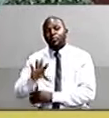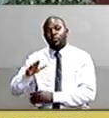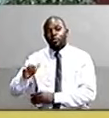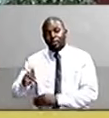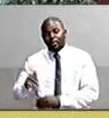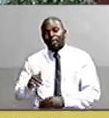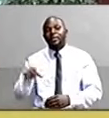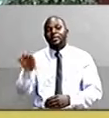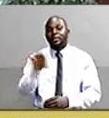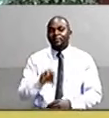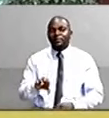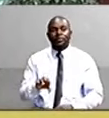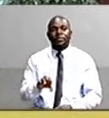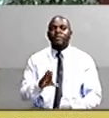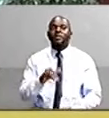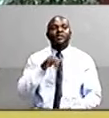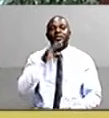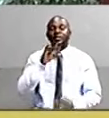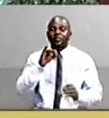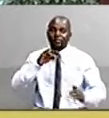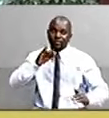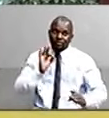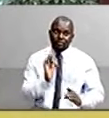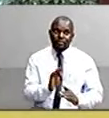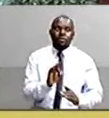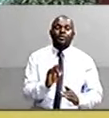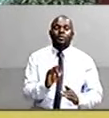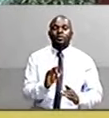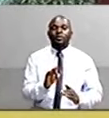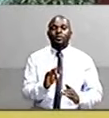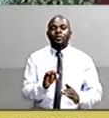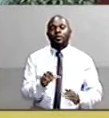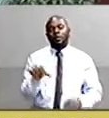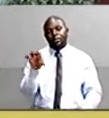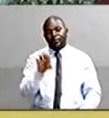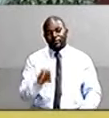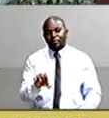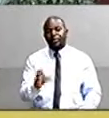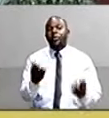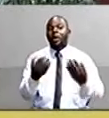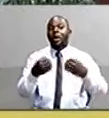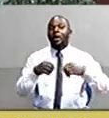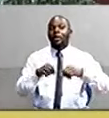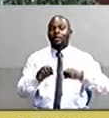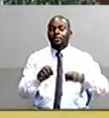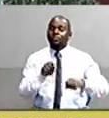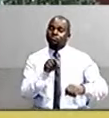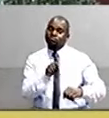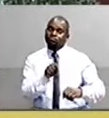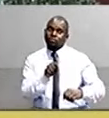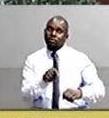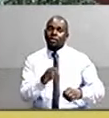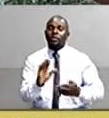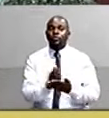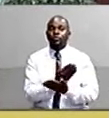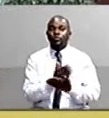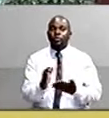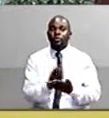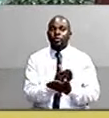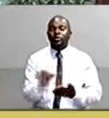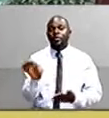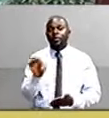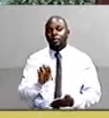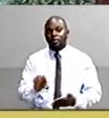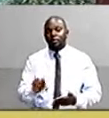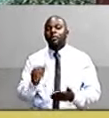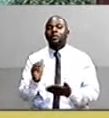grant is supposed to specifically be tagged to environment activities. It is from that we share with the environment, it's from